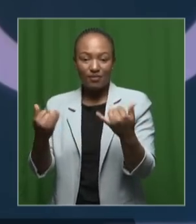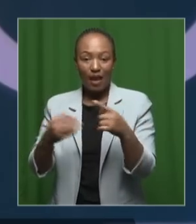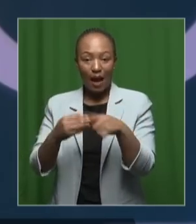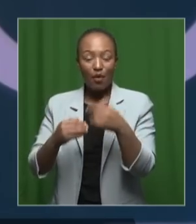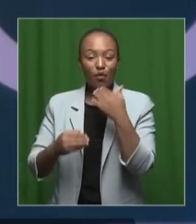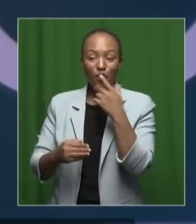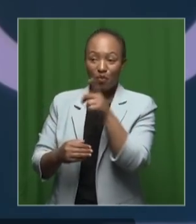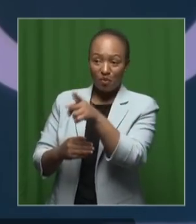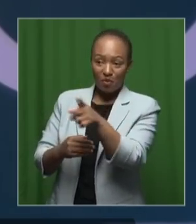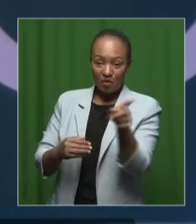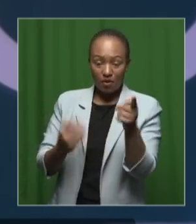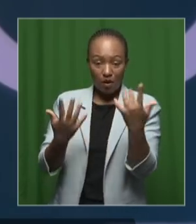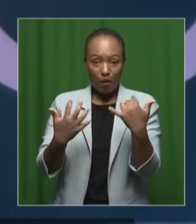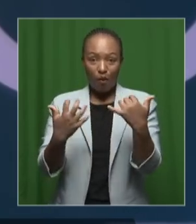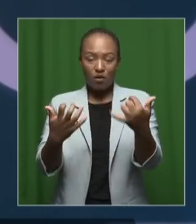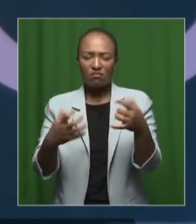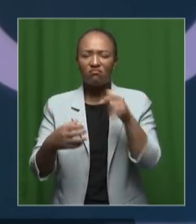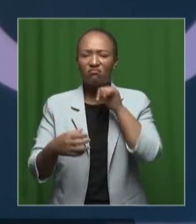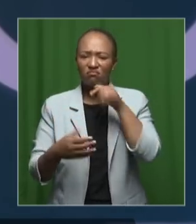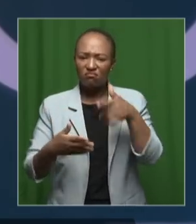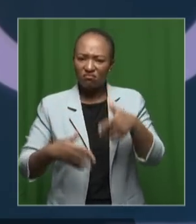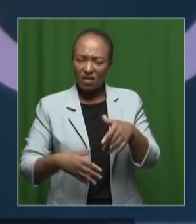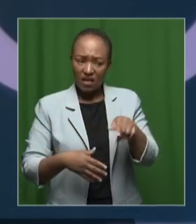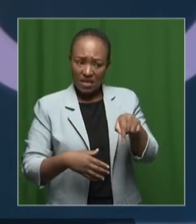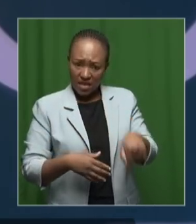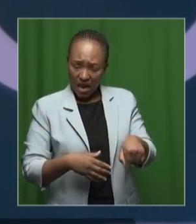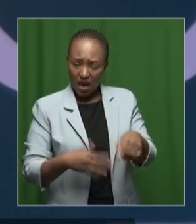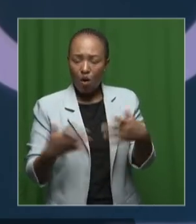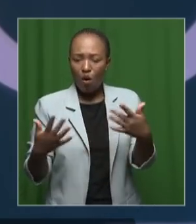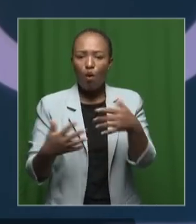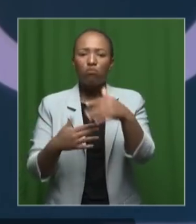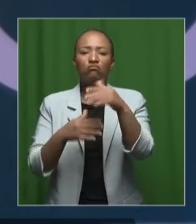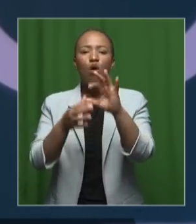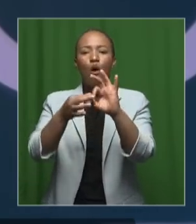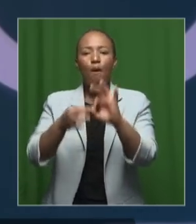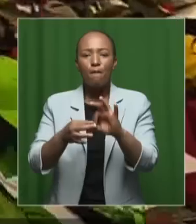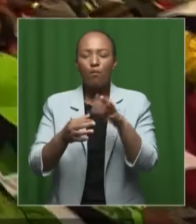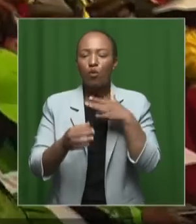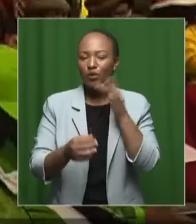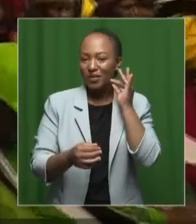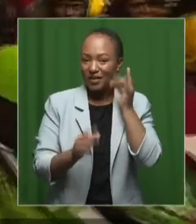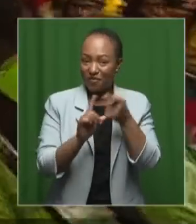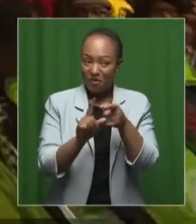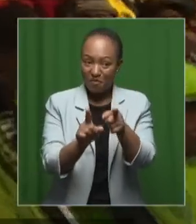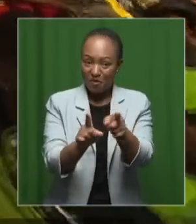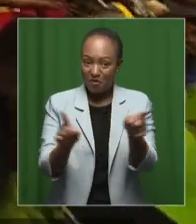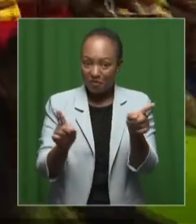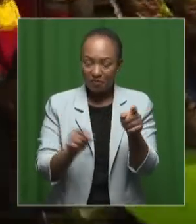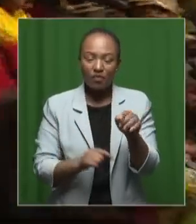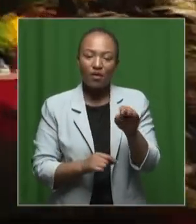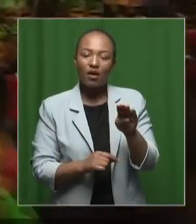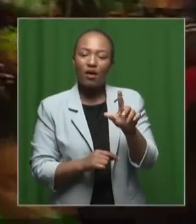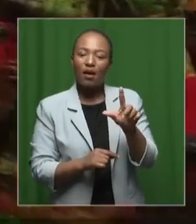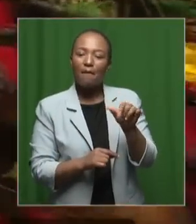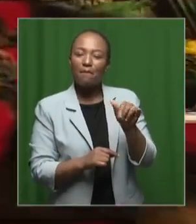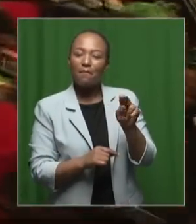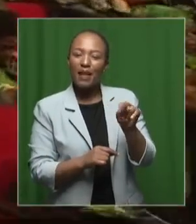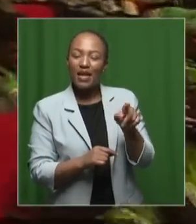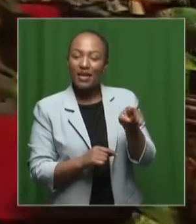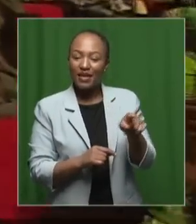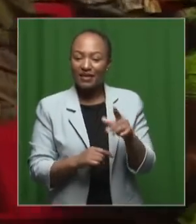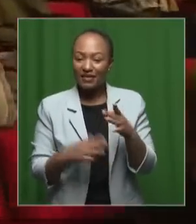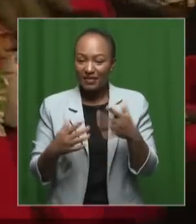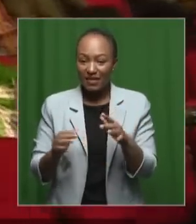the audience, the people, whether here in studio or at home. We want to hear from you. Blaine? Yes, Sakina, that's the whole point